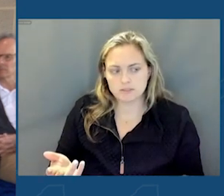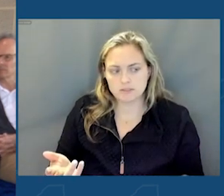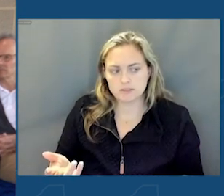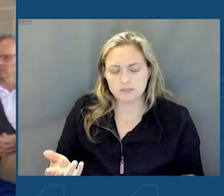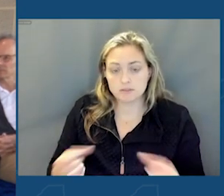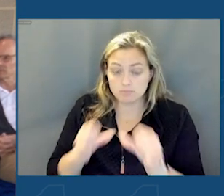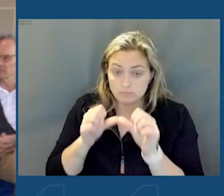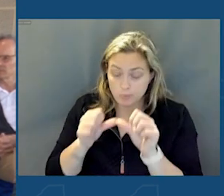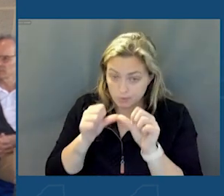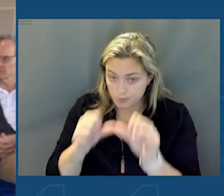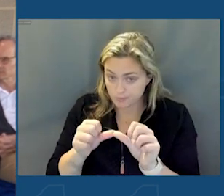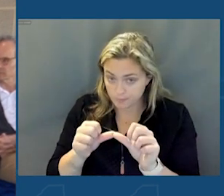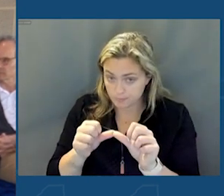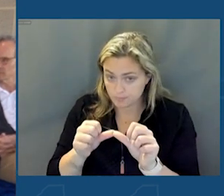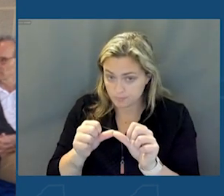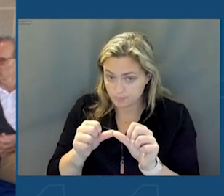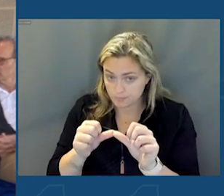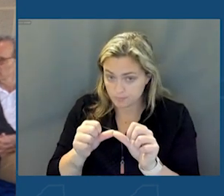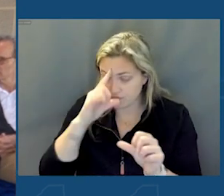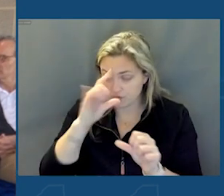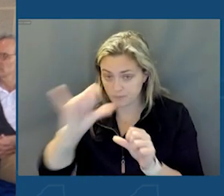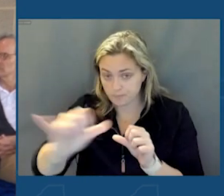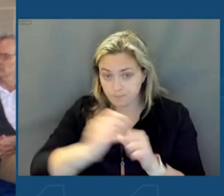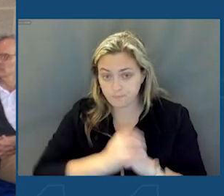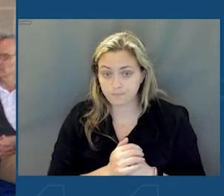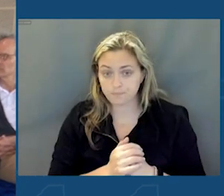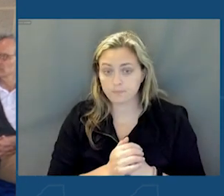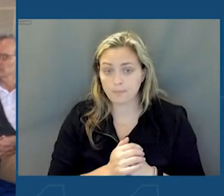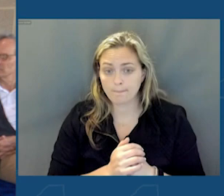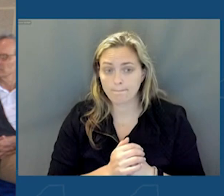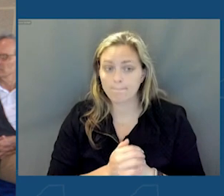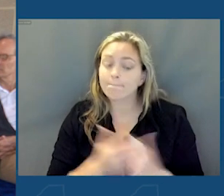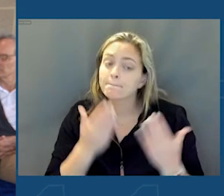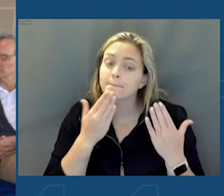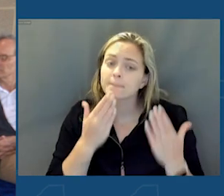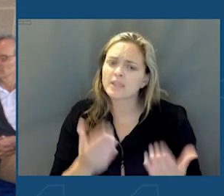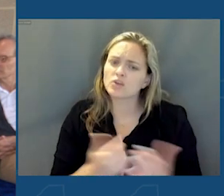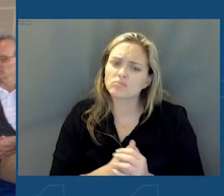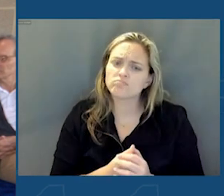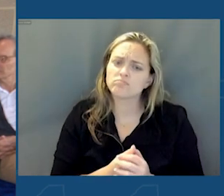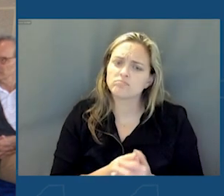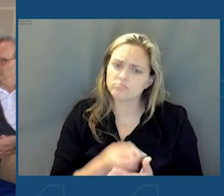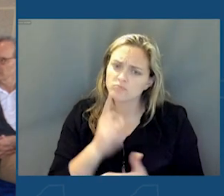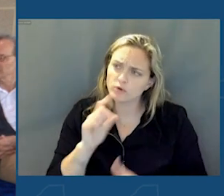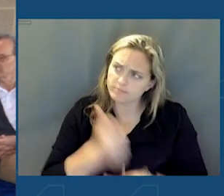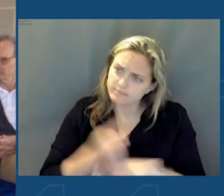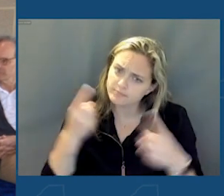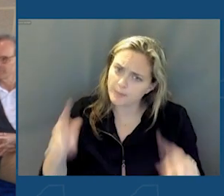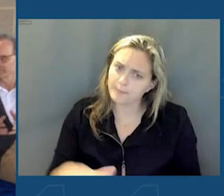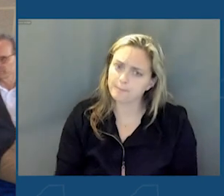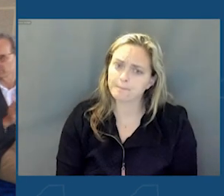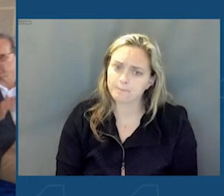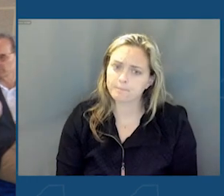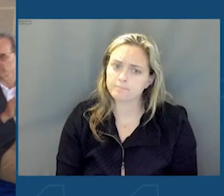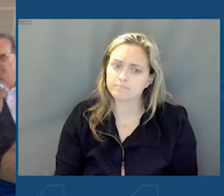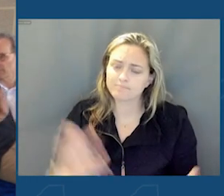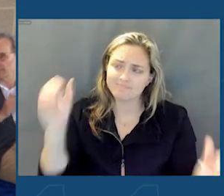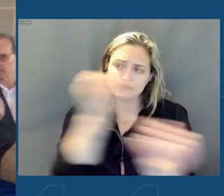perpetual and for eternity. And thank you for making it so. This dream come